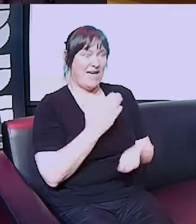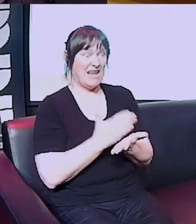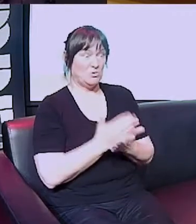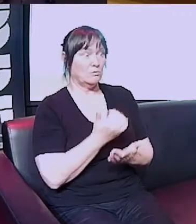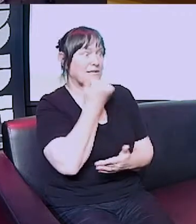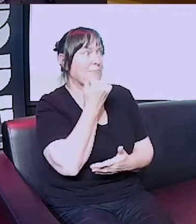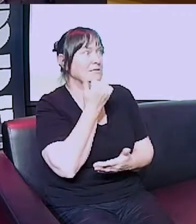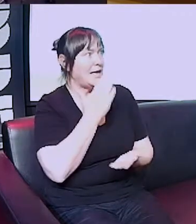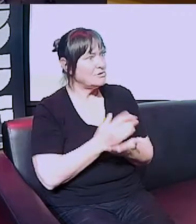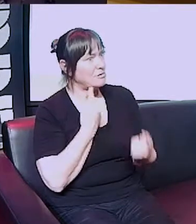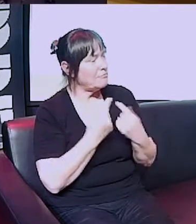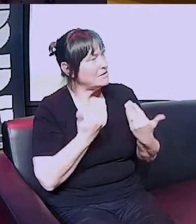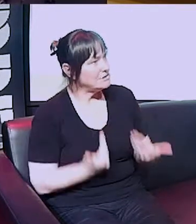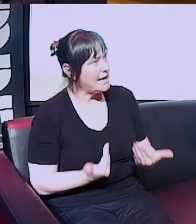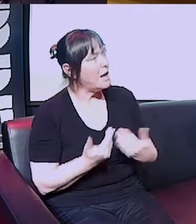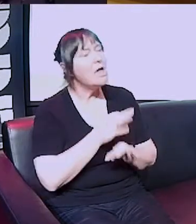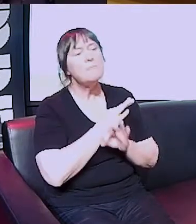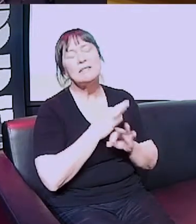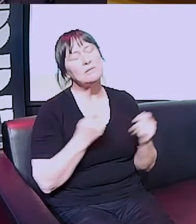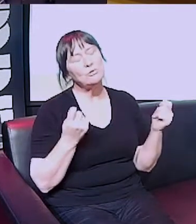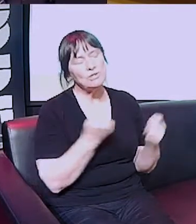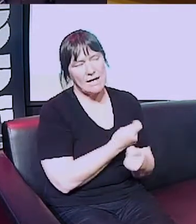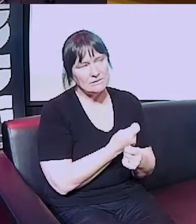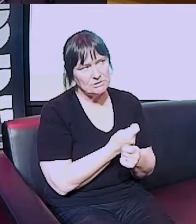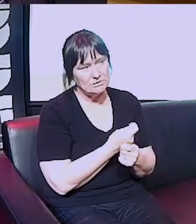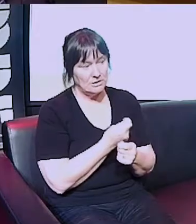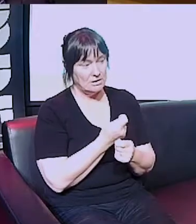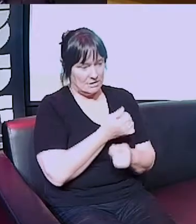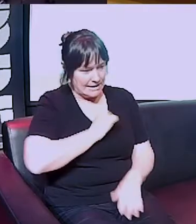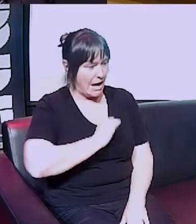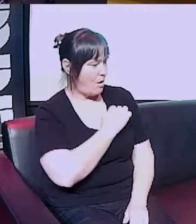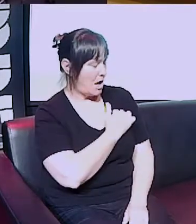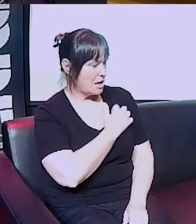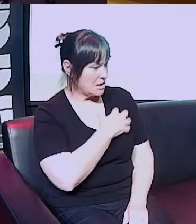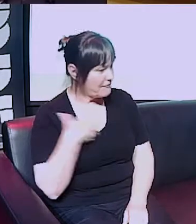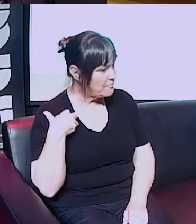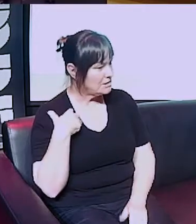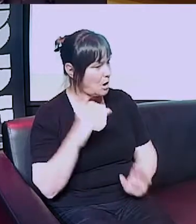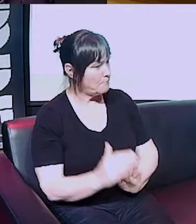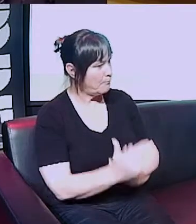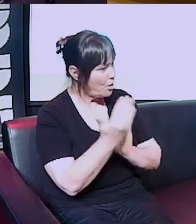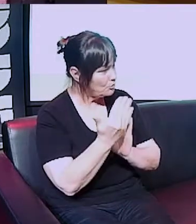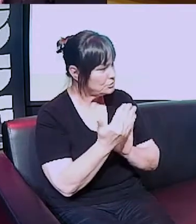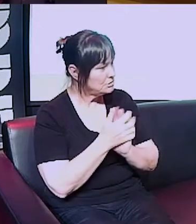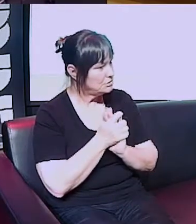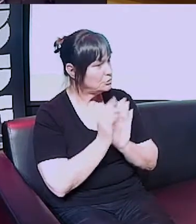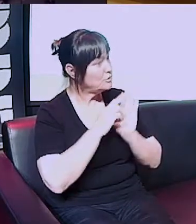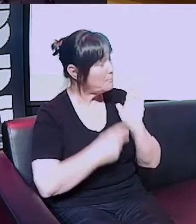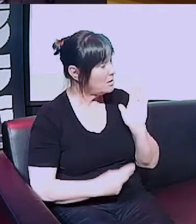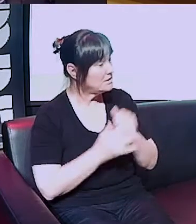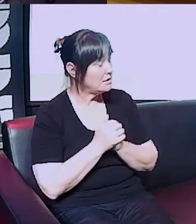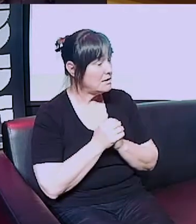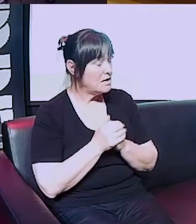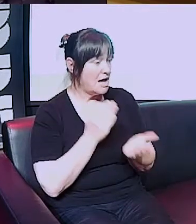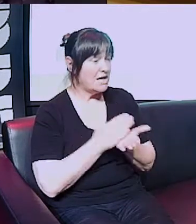have data now, but there's been no change in our government's approach to their policy. In